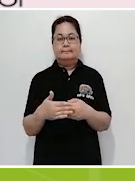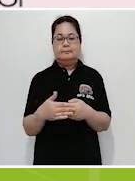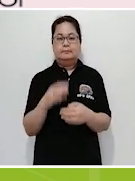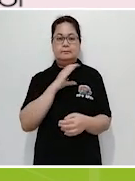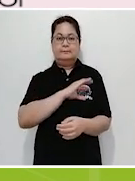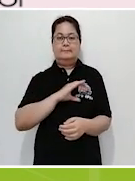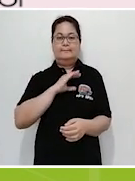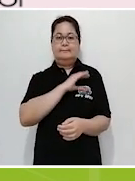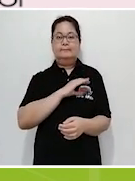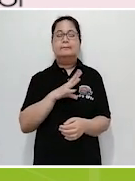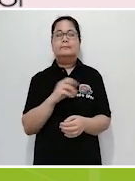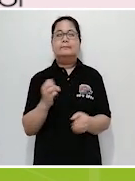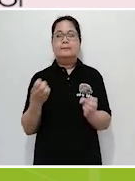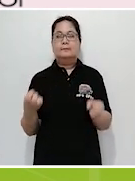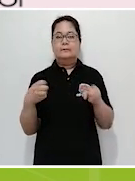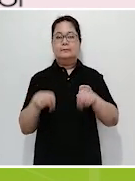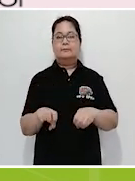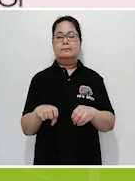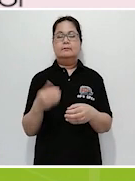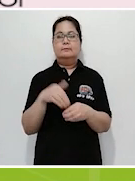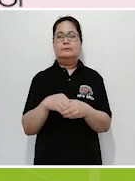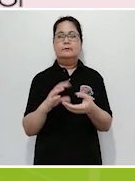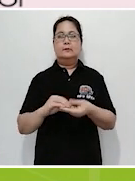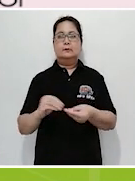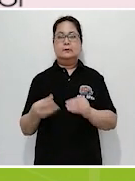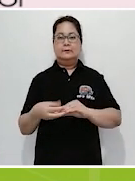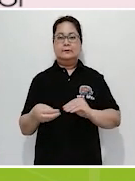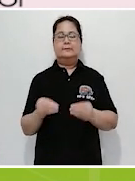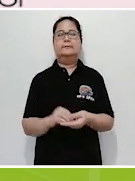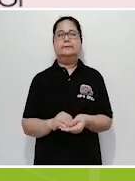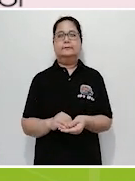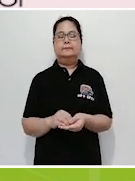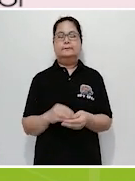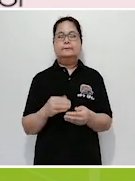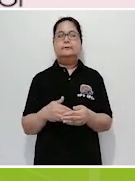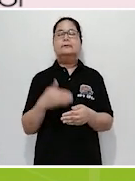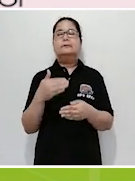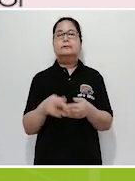will happen next with the characters and events in the story.